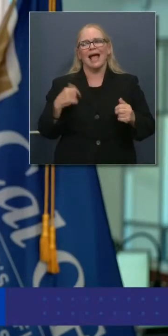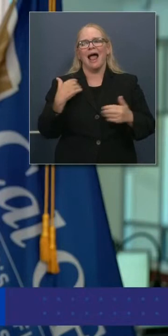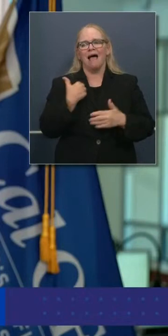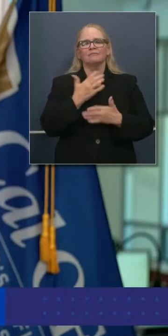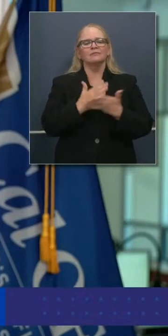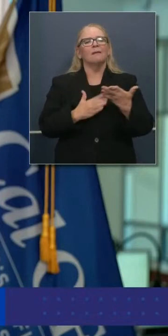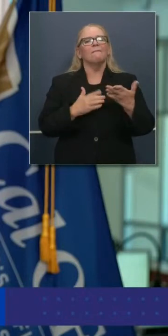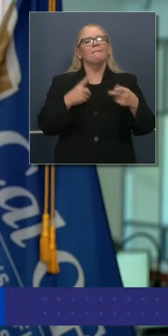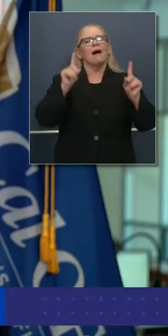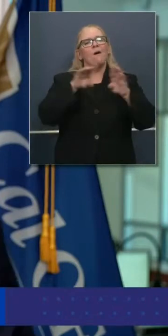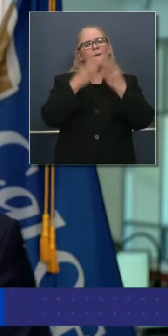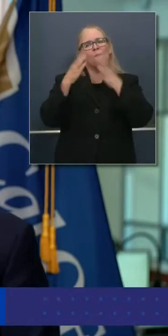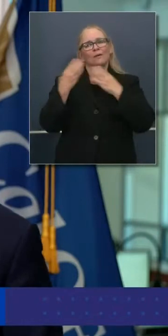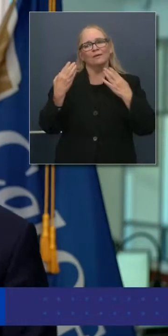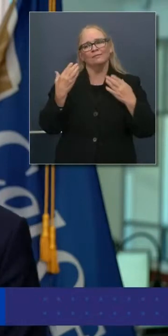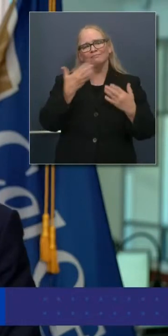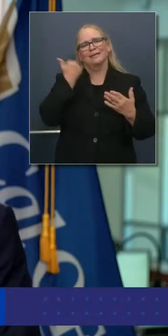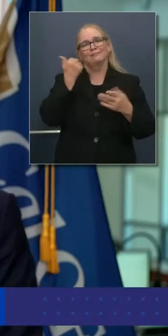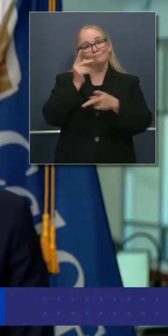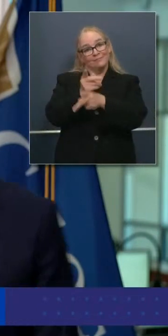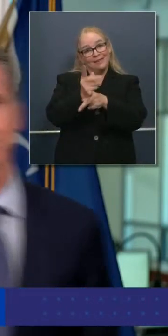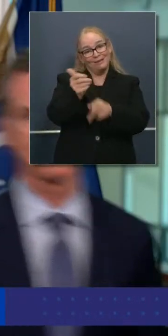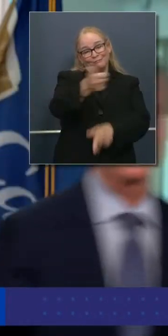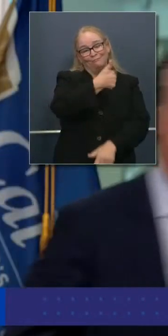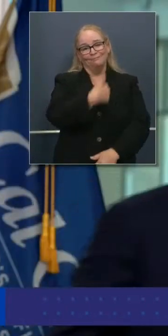semblance of normalcy. With that, take care, everybody.